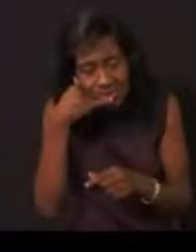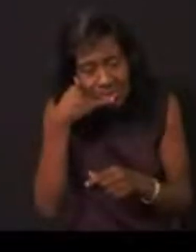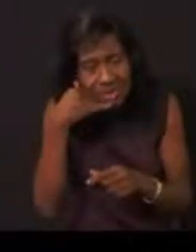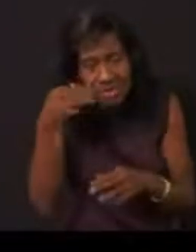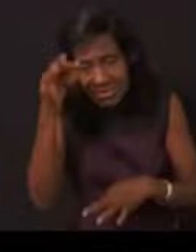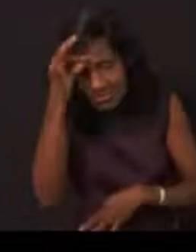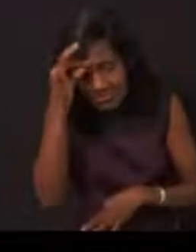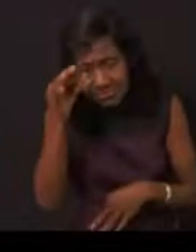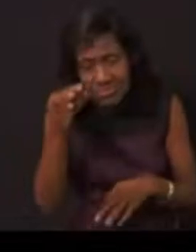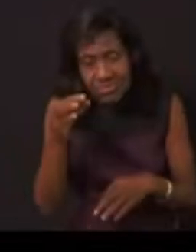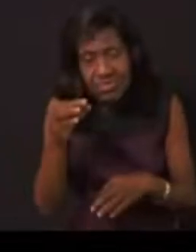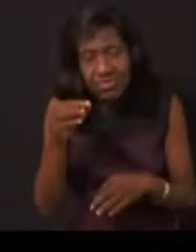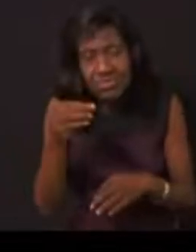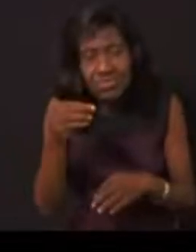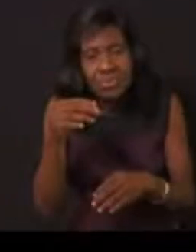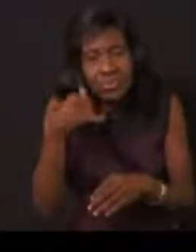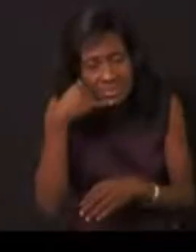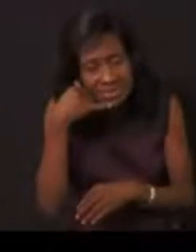1-800-534-8600 or